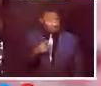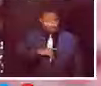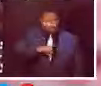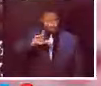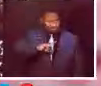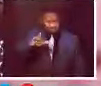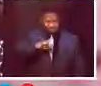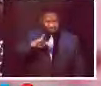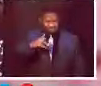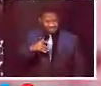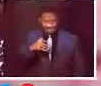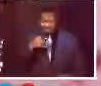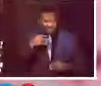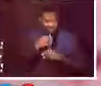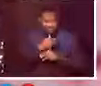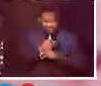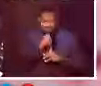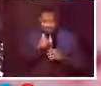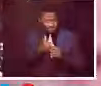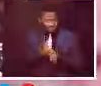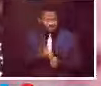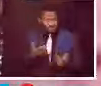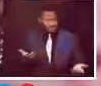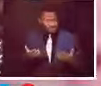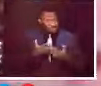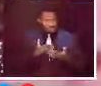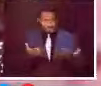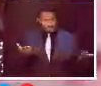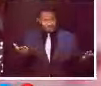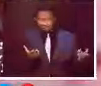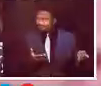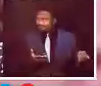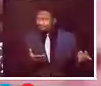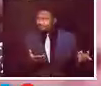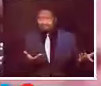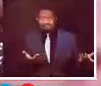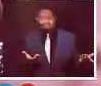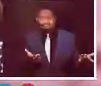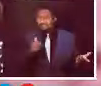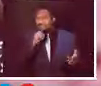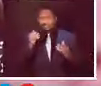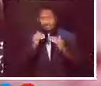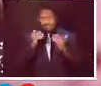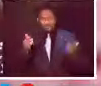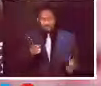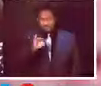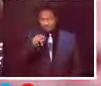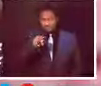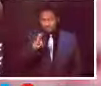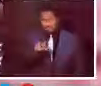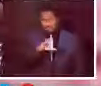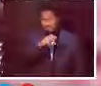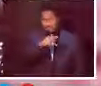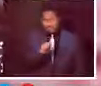formula does not apply, and then they do it as it pleases them. It's not fair. We have IPU, we have